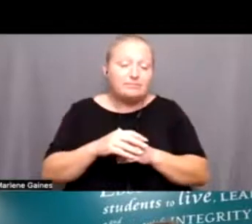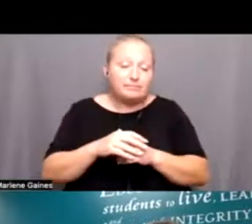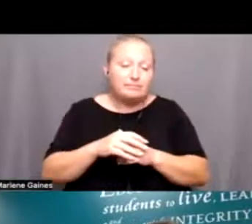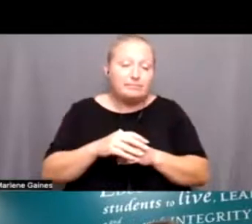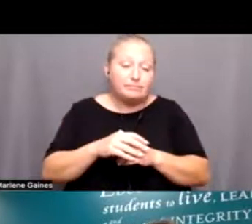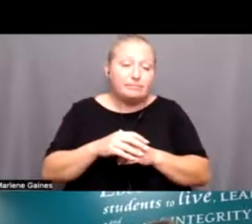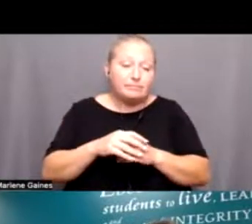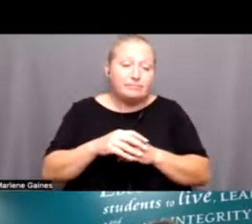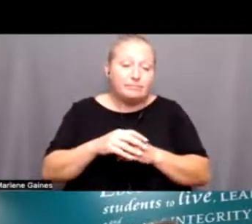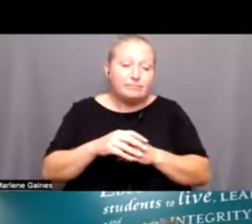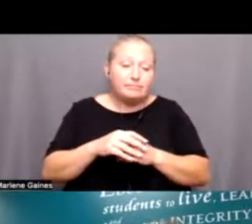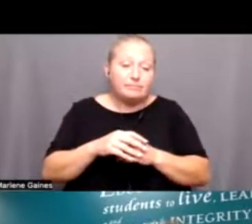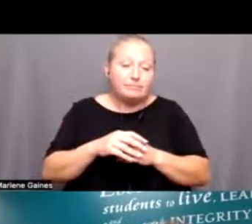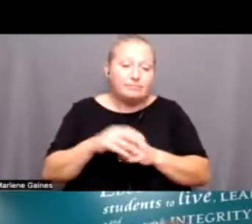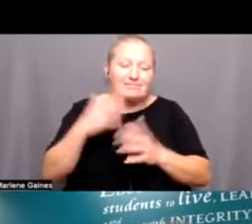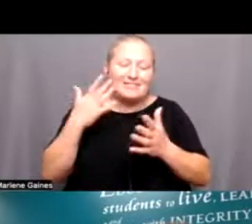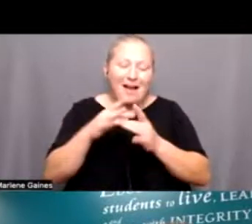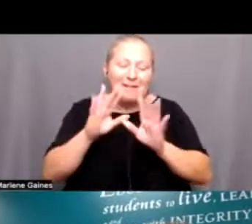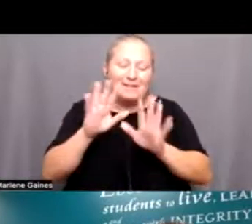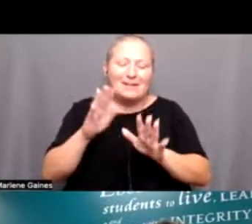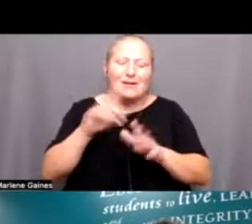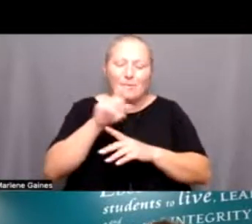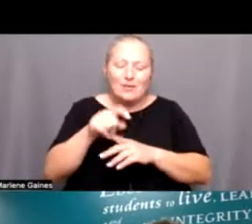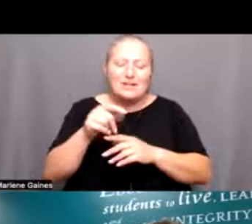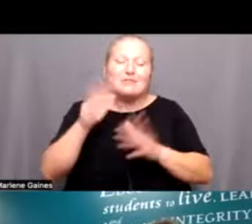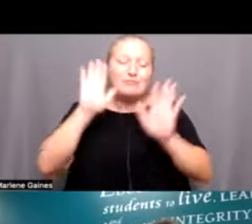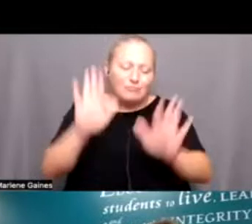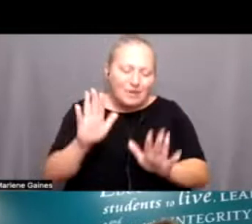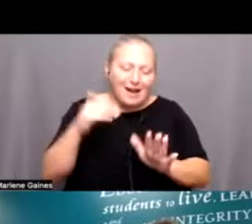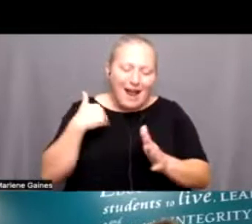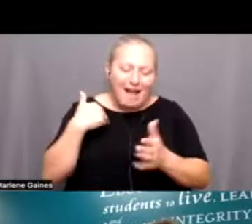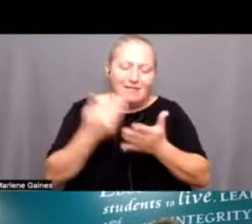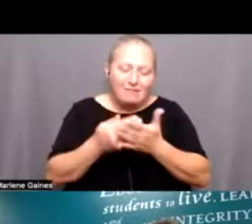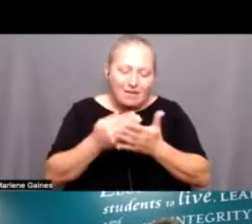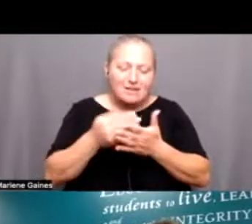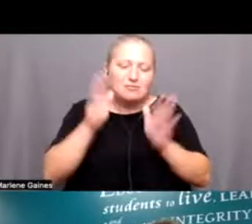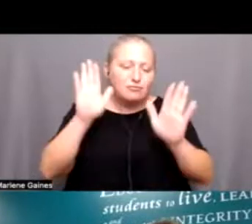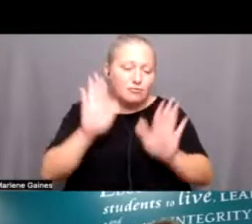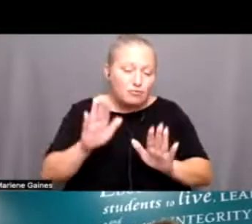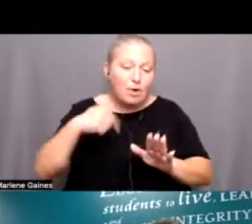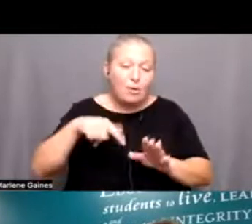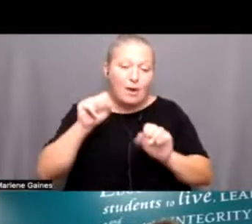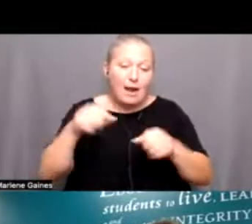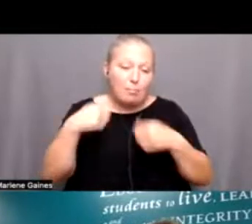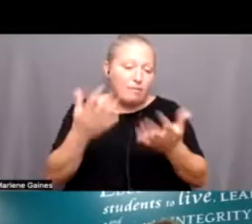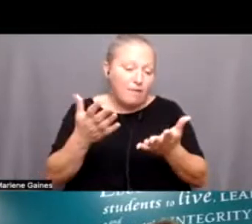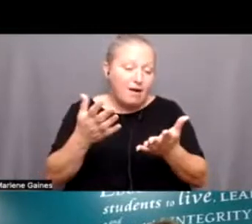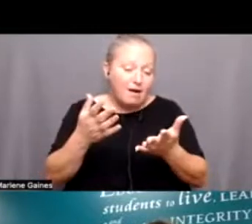I guess it's a comment, but I'll just continue my question. It's great that we have these funds. It's great that we are able to provide this,